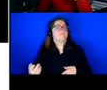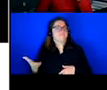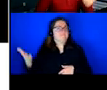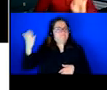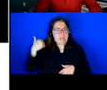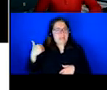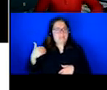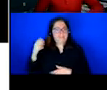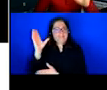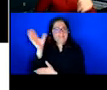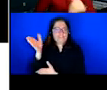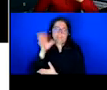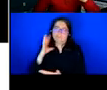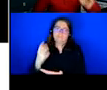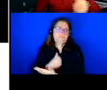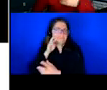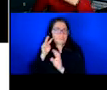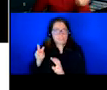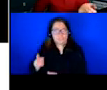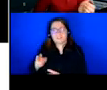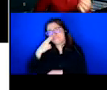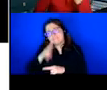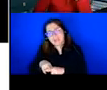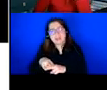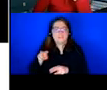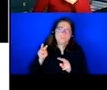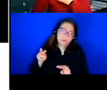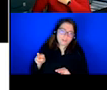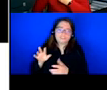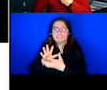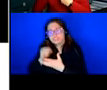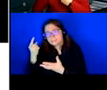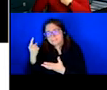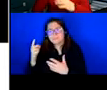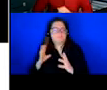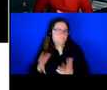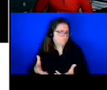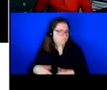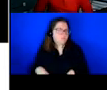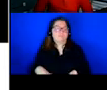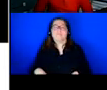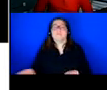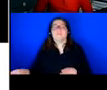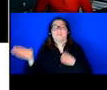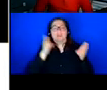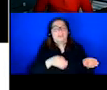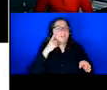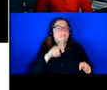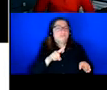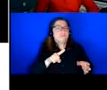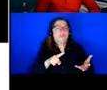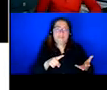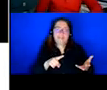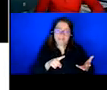like hang out and watch them and just get some takeaways on that as well. For the unrealistic goals part, we've been